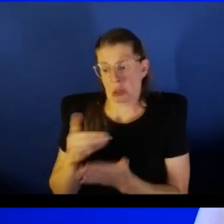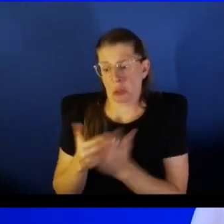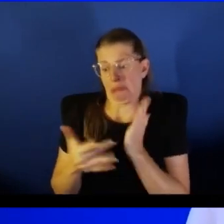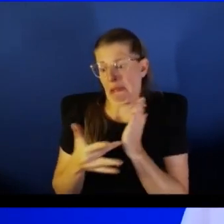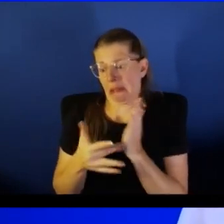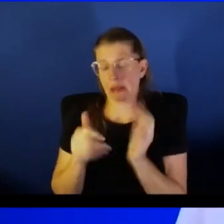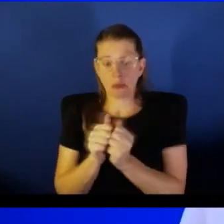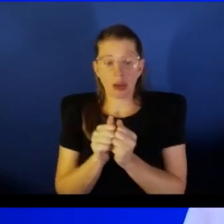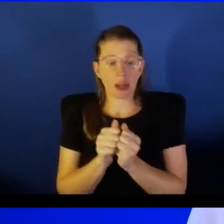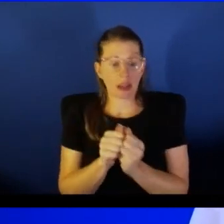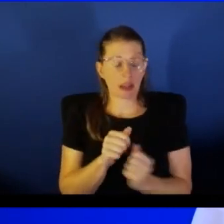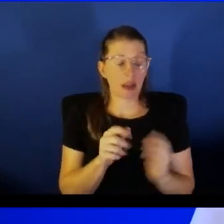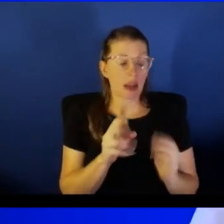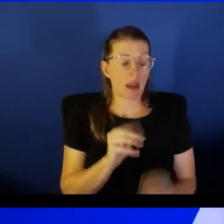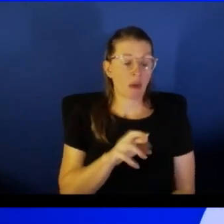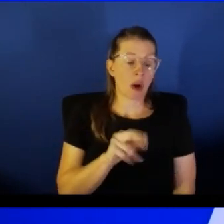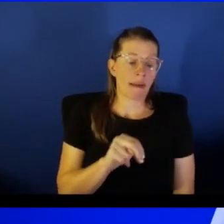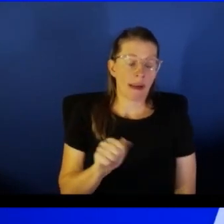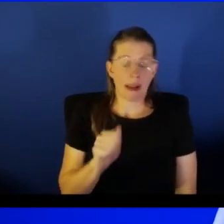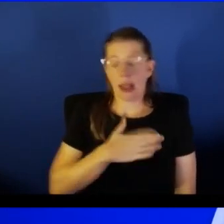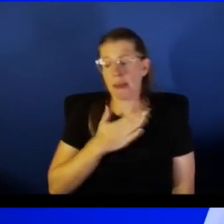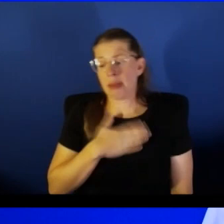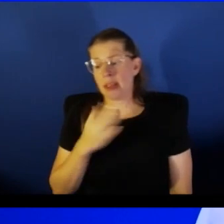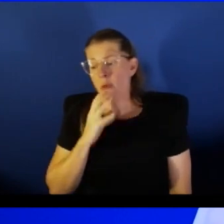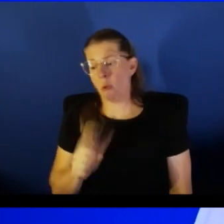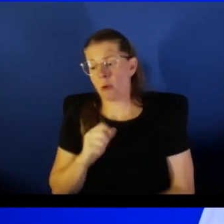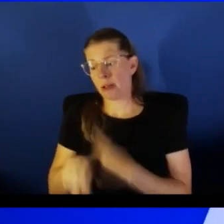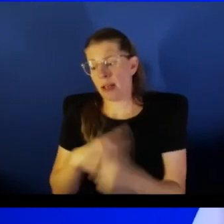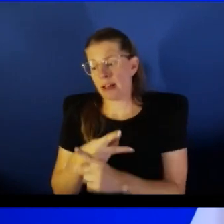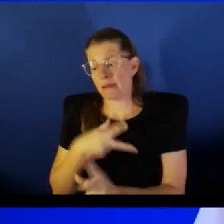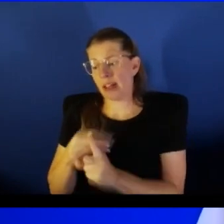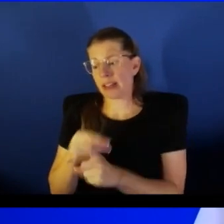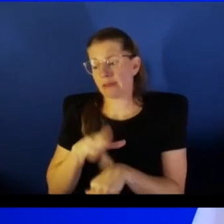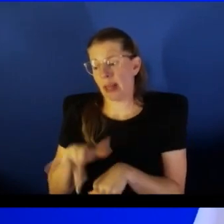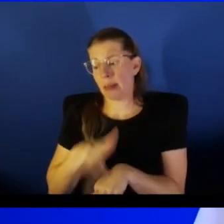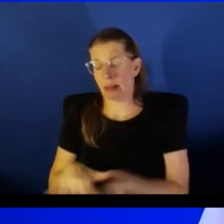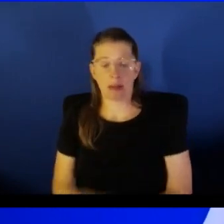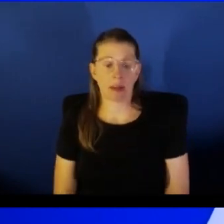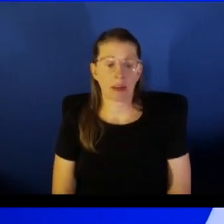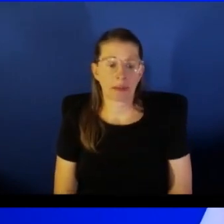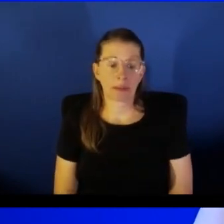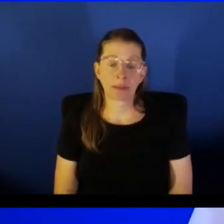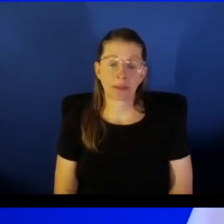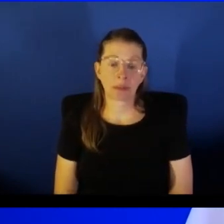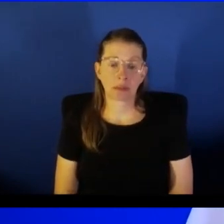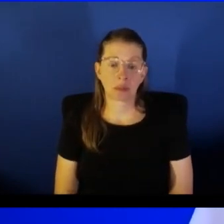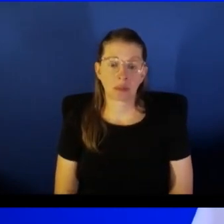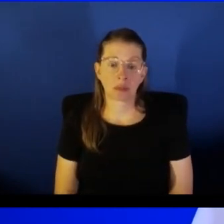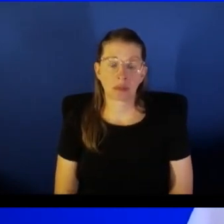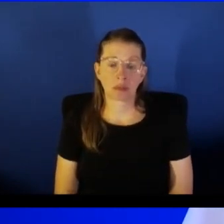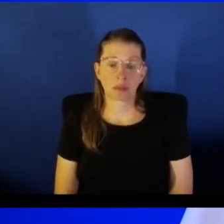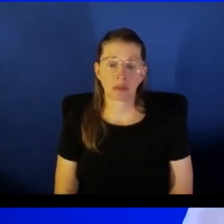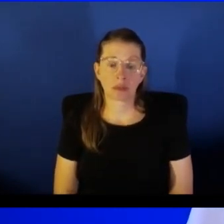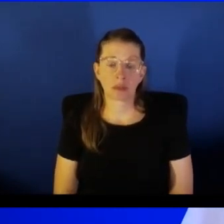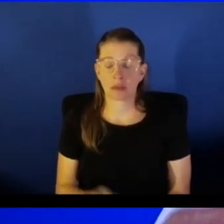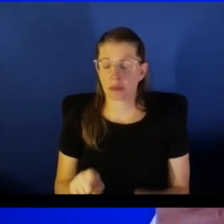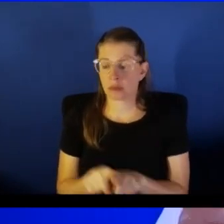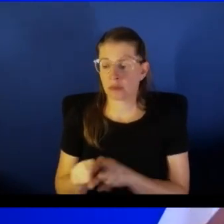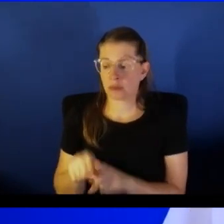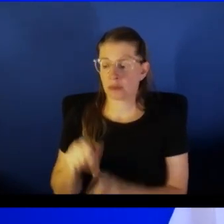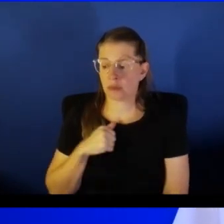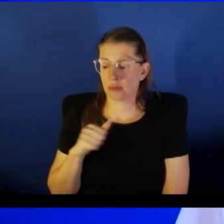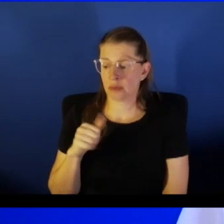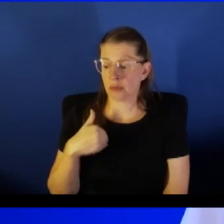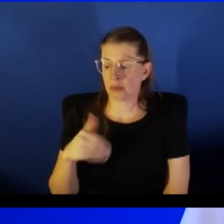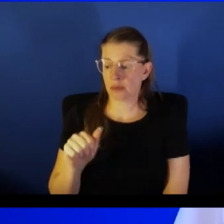messenger RNA will say, I'm really glad to have the old kind of vaccines that we used to have. And it also has an adjuvant in it that stimulates